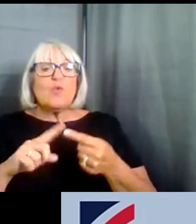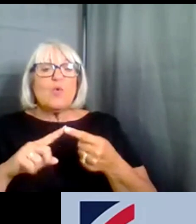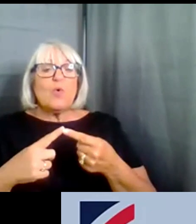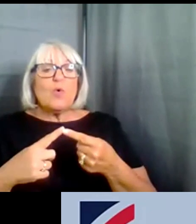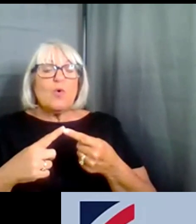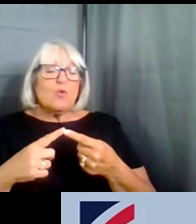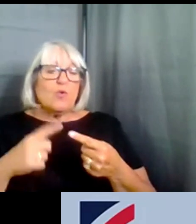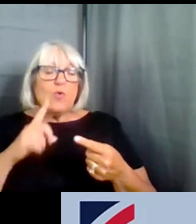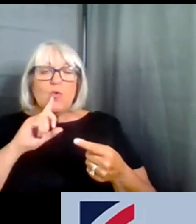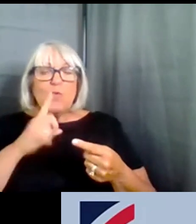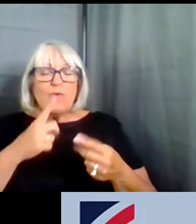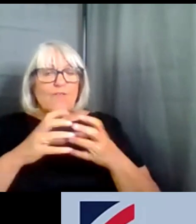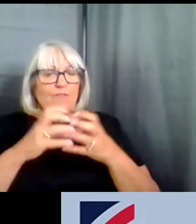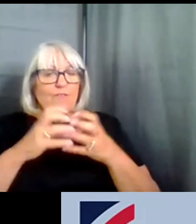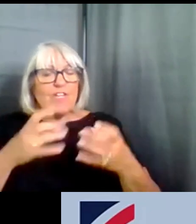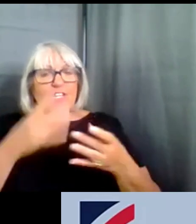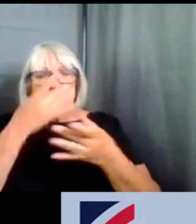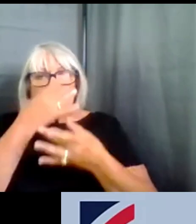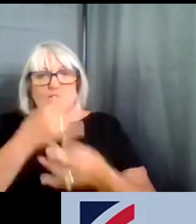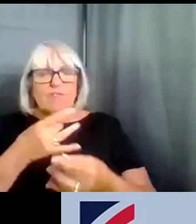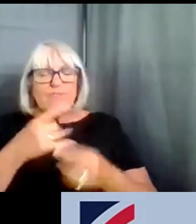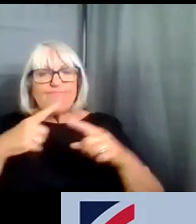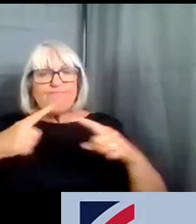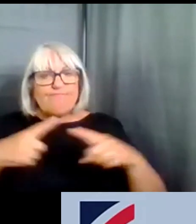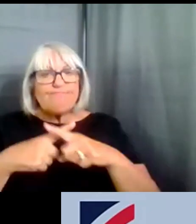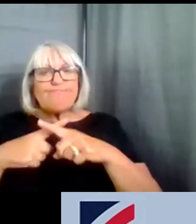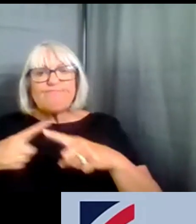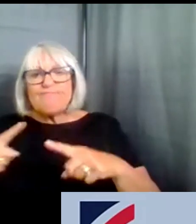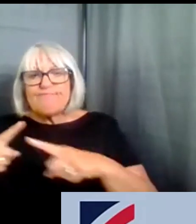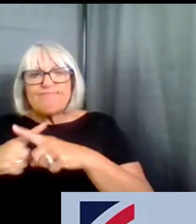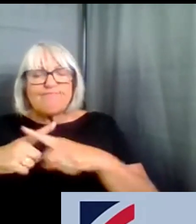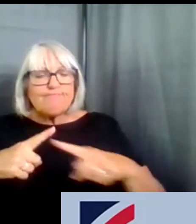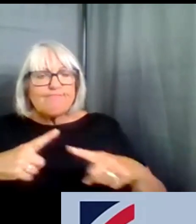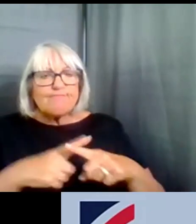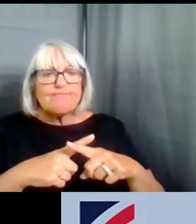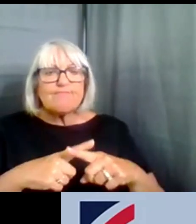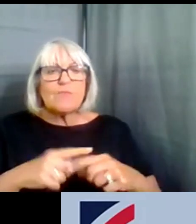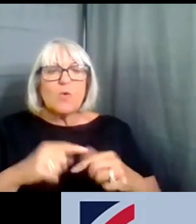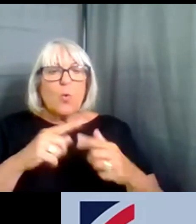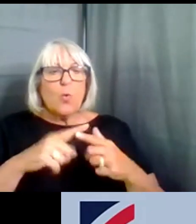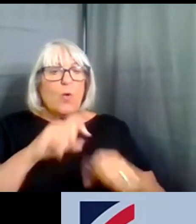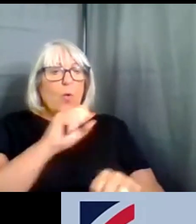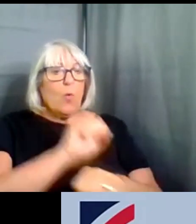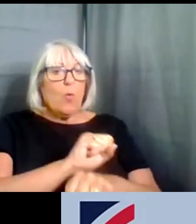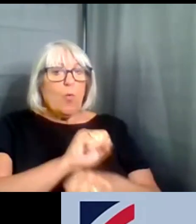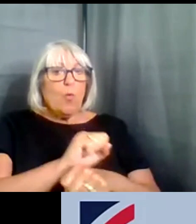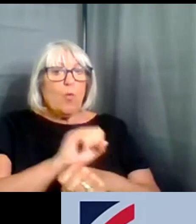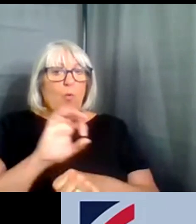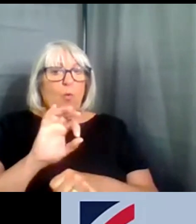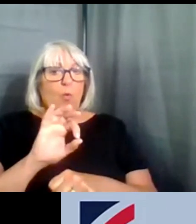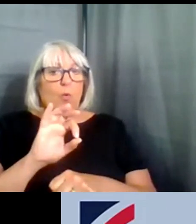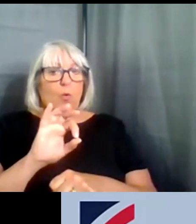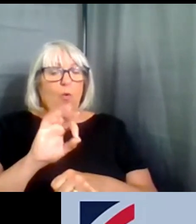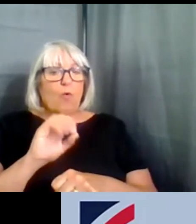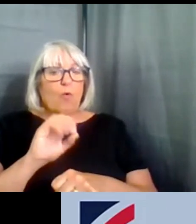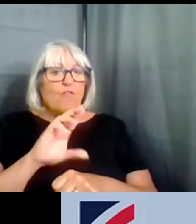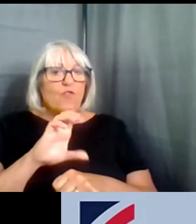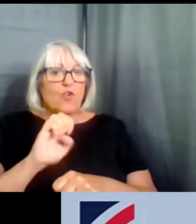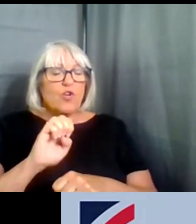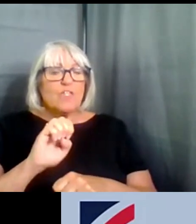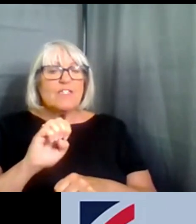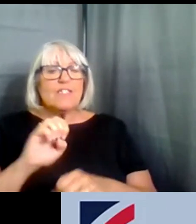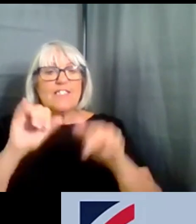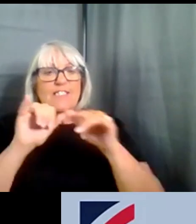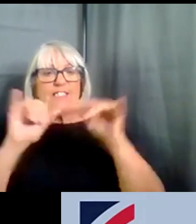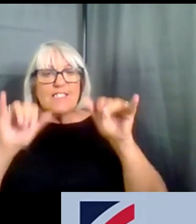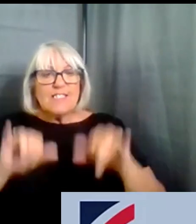really interesting sort of intersections between sort of the workforce system and those involved with direct care